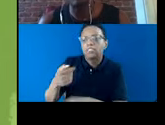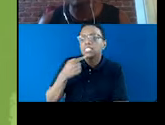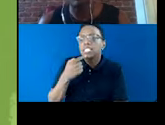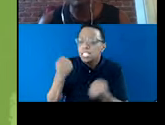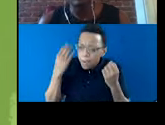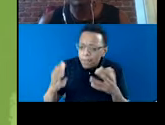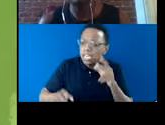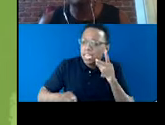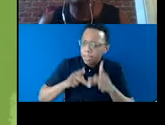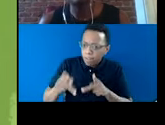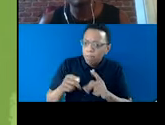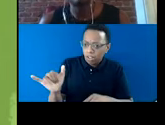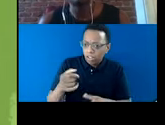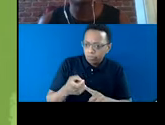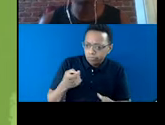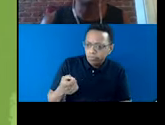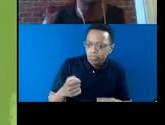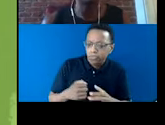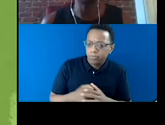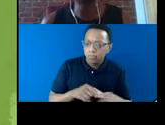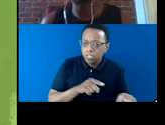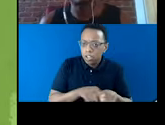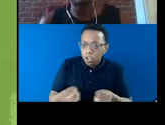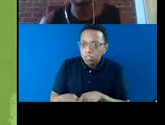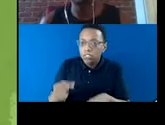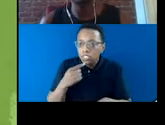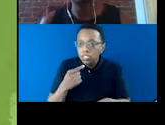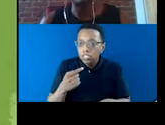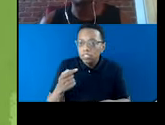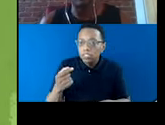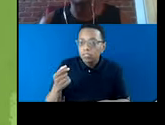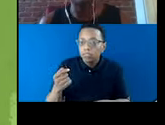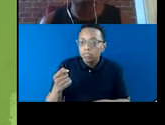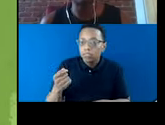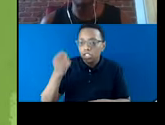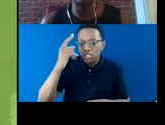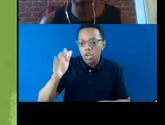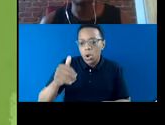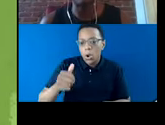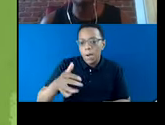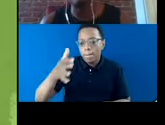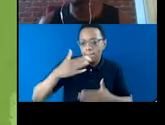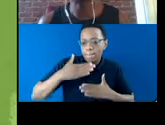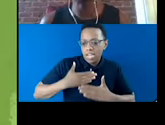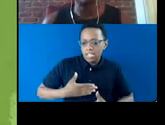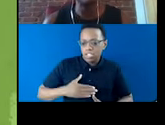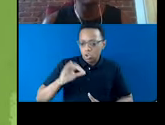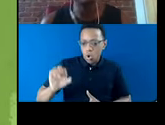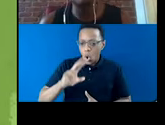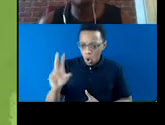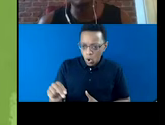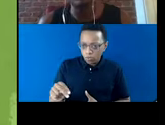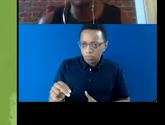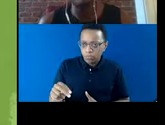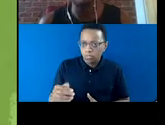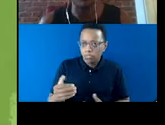in Benin. And she also said that she had an understanding of her body as her own, right? That she had a special orifice